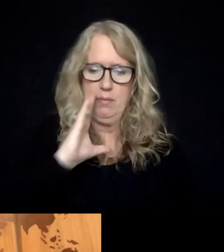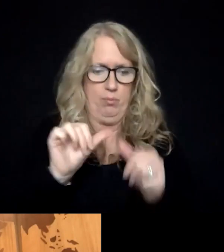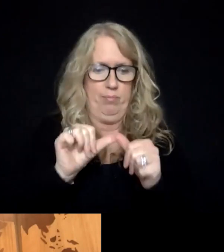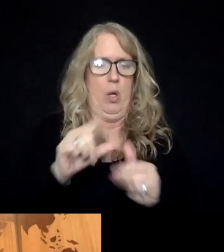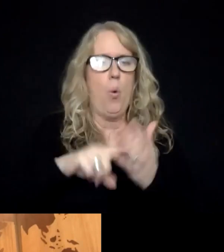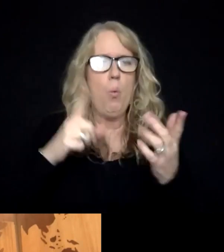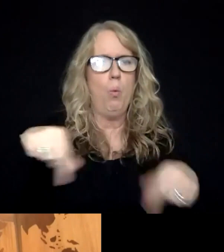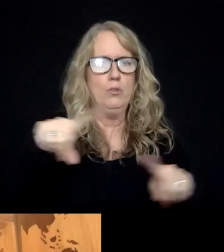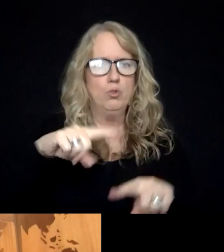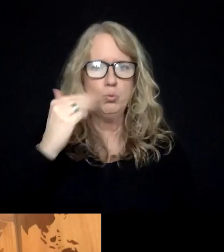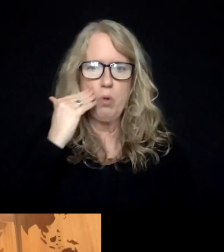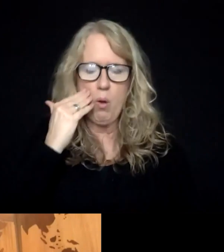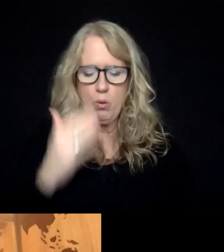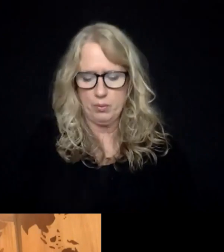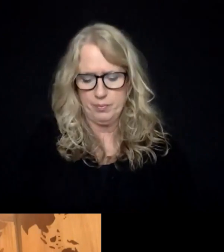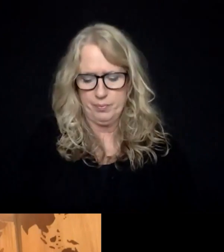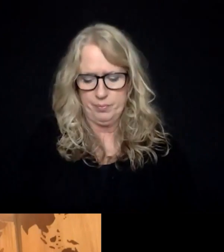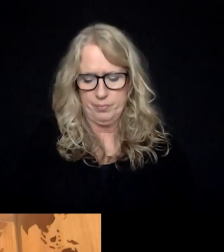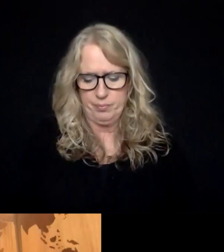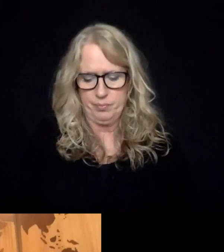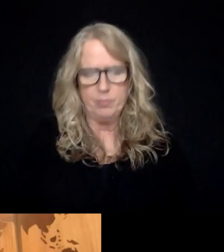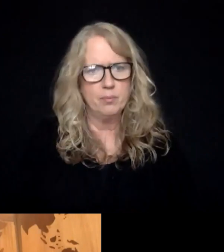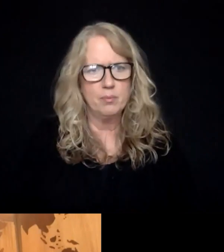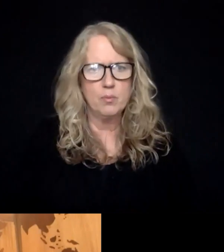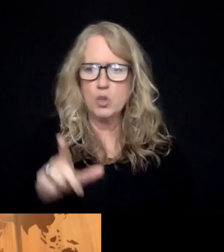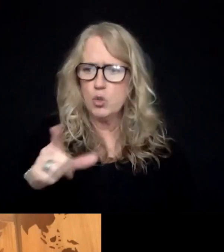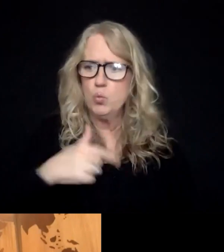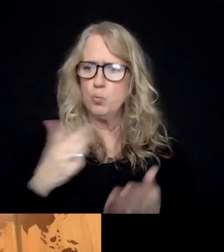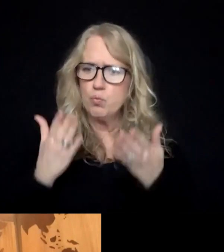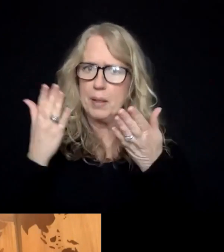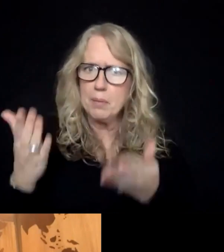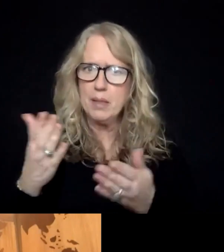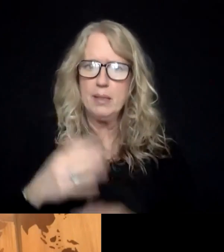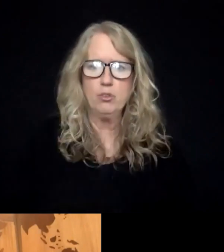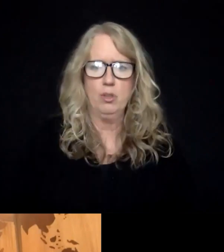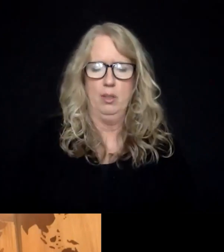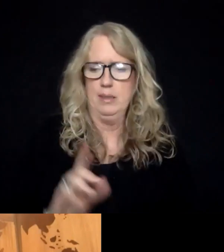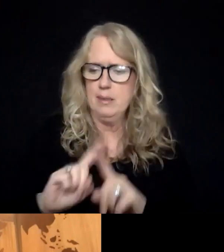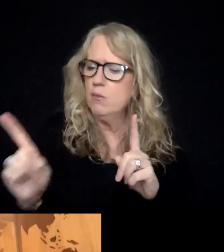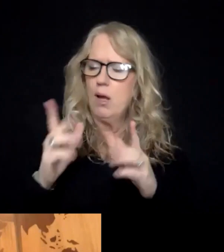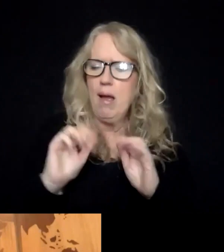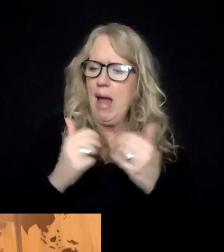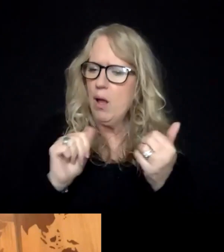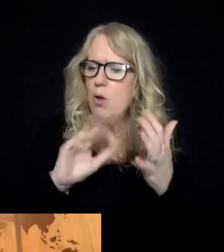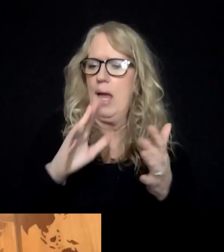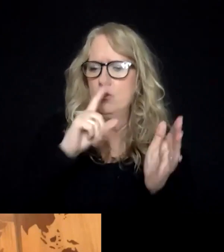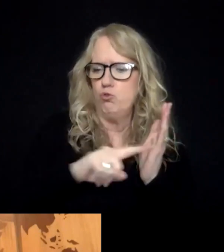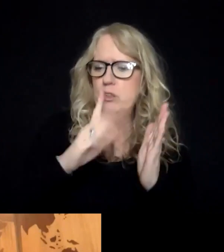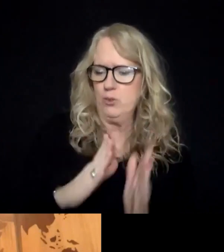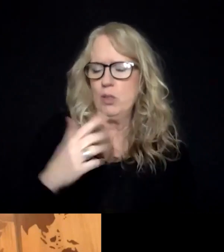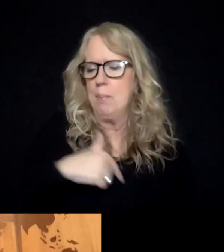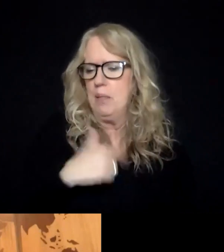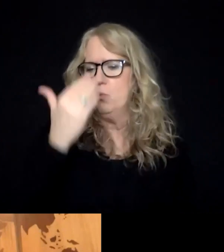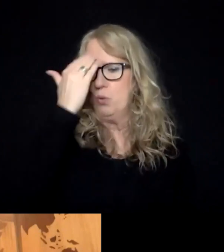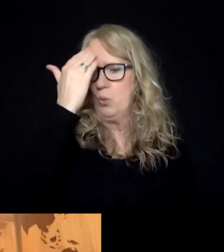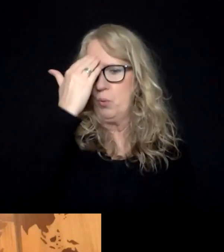know already. So do you have any recommendations of maybe tactics that we could employ as researchers? I think we're all aware that